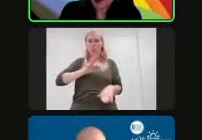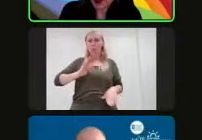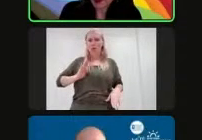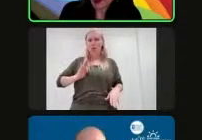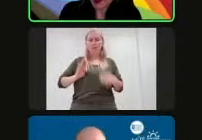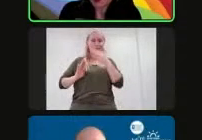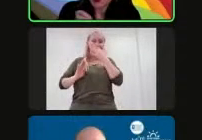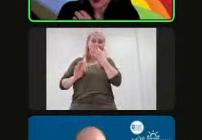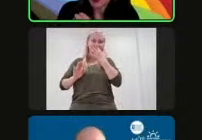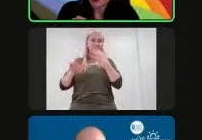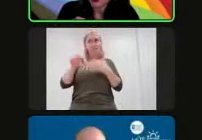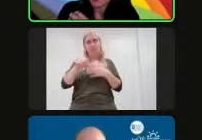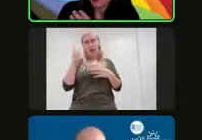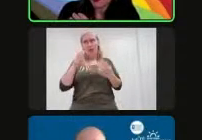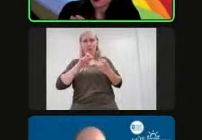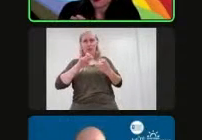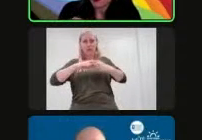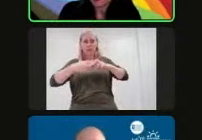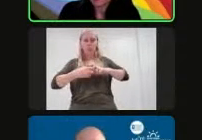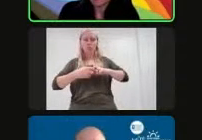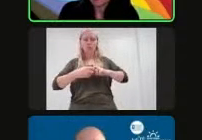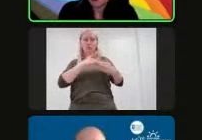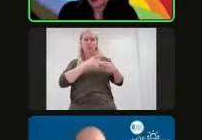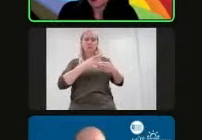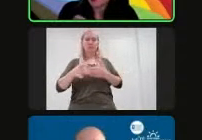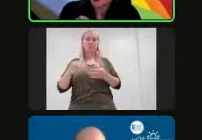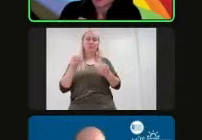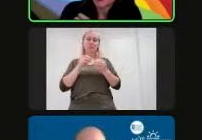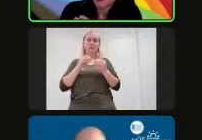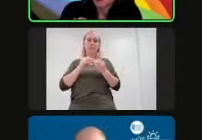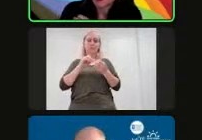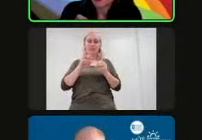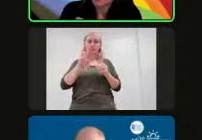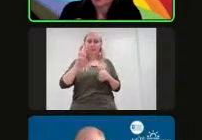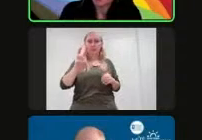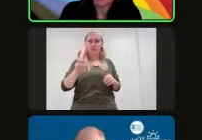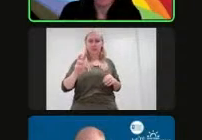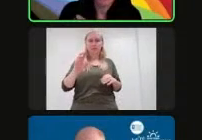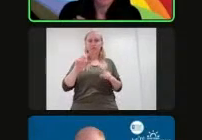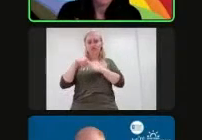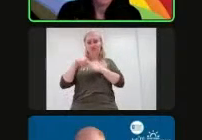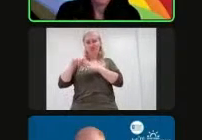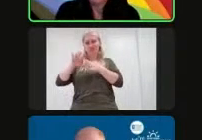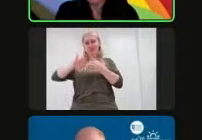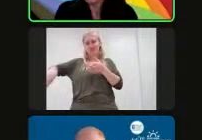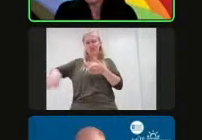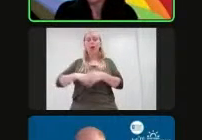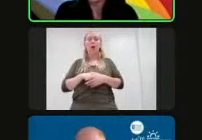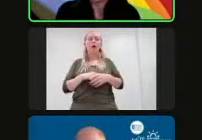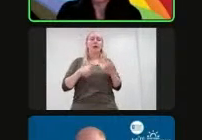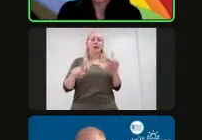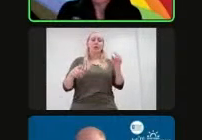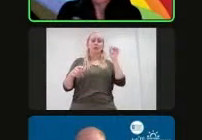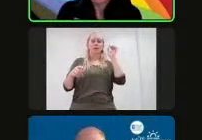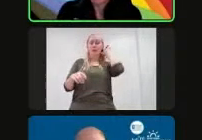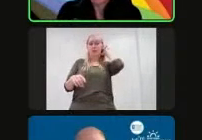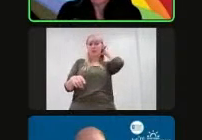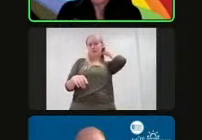probably other issues that kind of lead more into the number 6. So I'll talk about that later. But